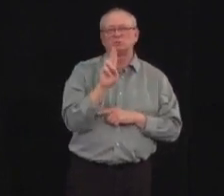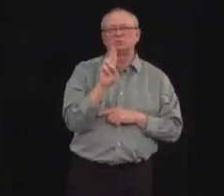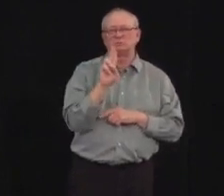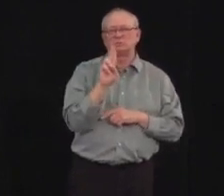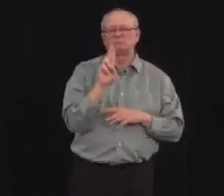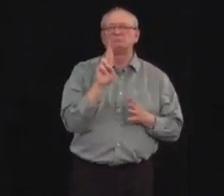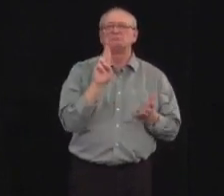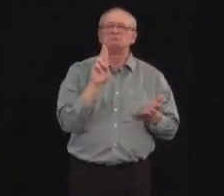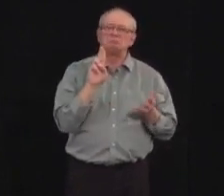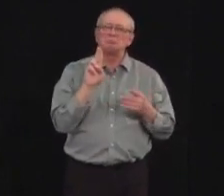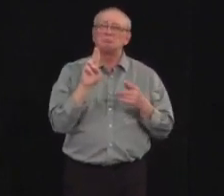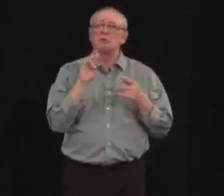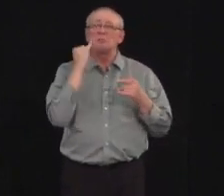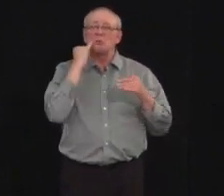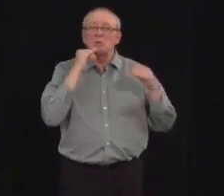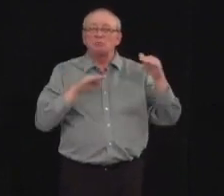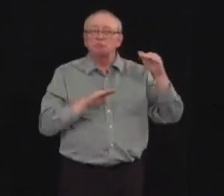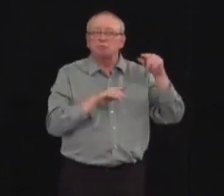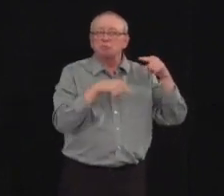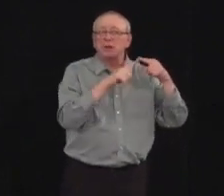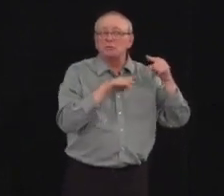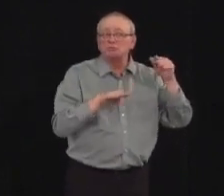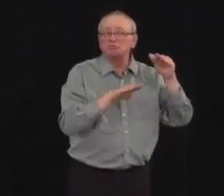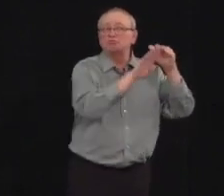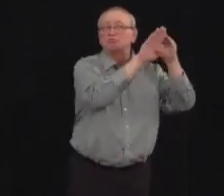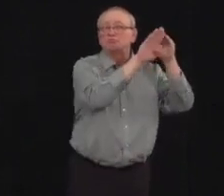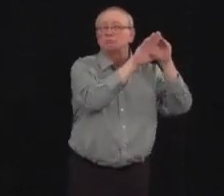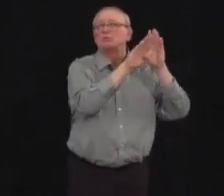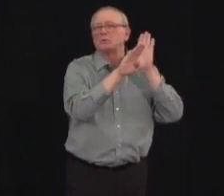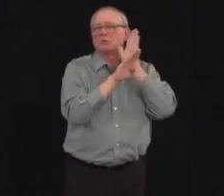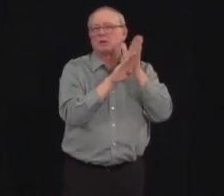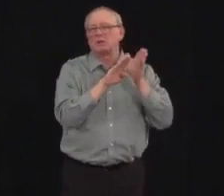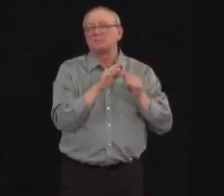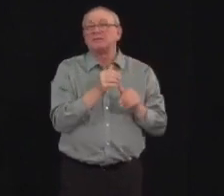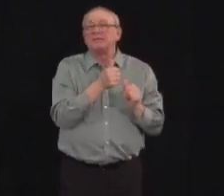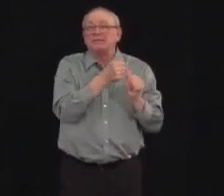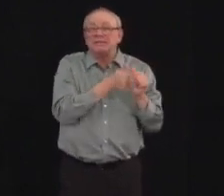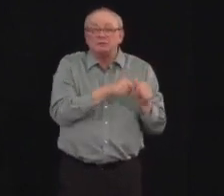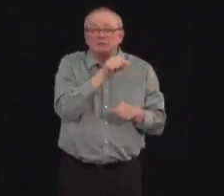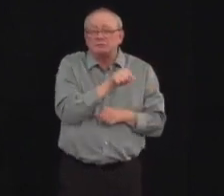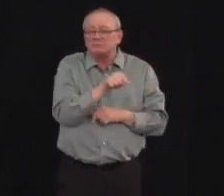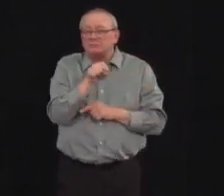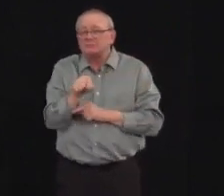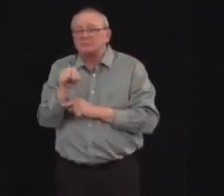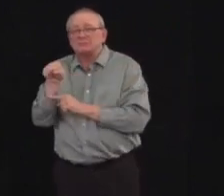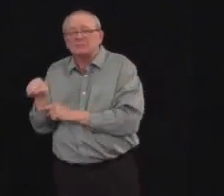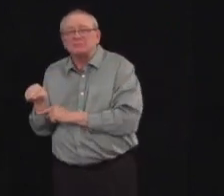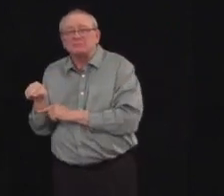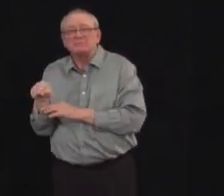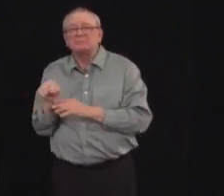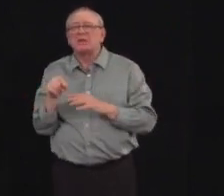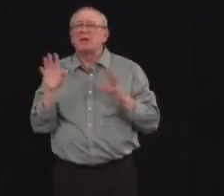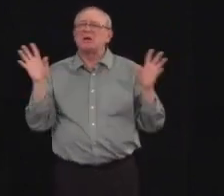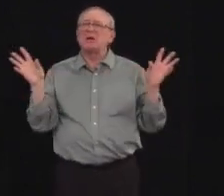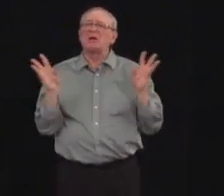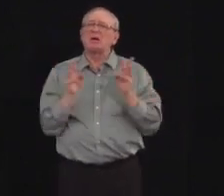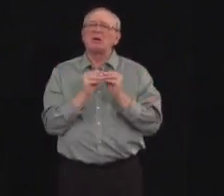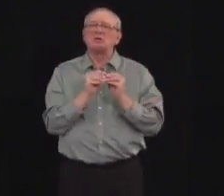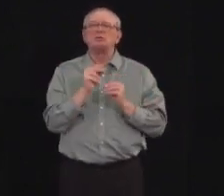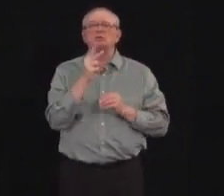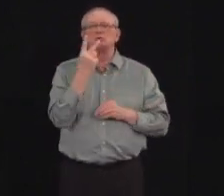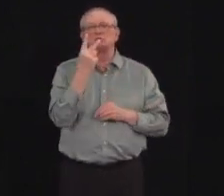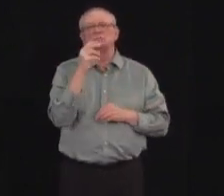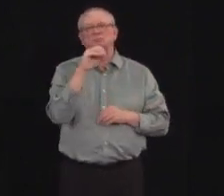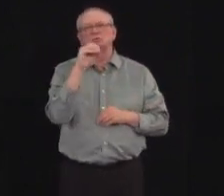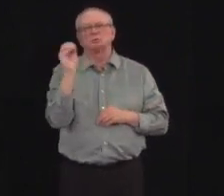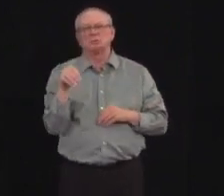the updated probable and elevated scenarios anticipate that 2% of COVID-19 cases will require hospitalization.